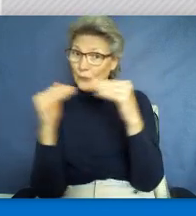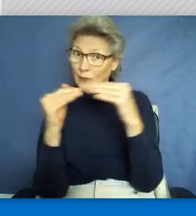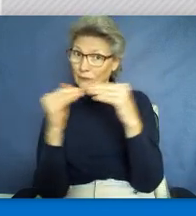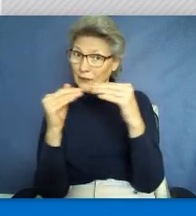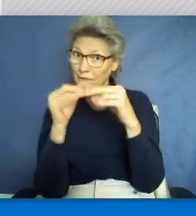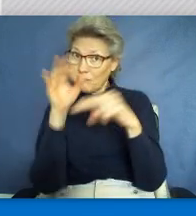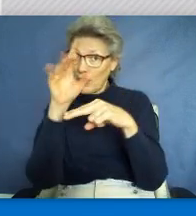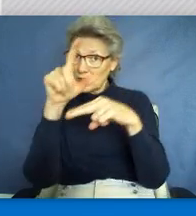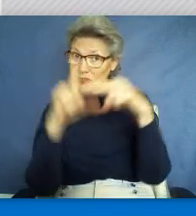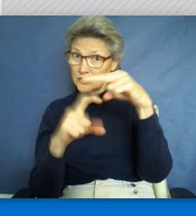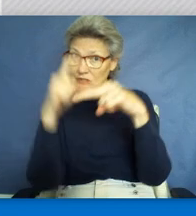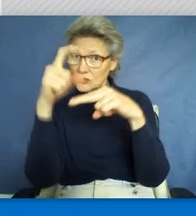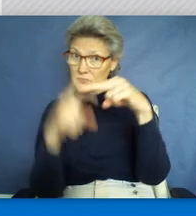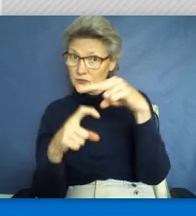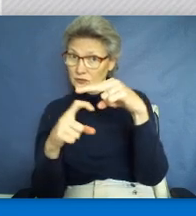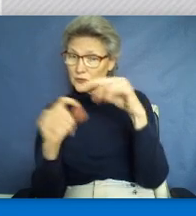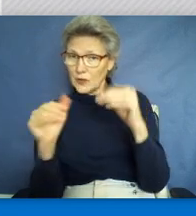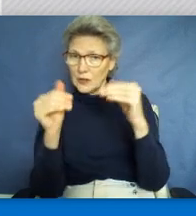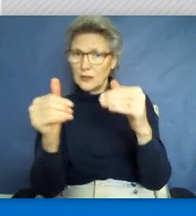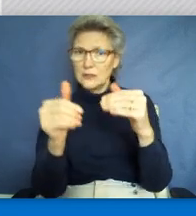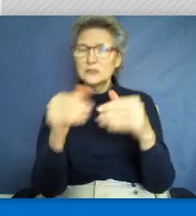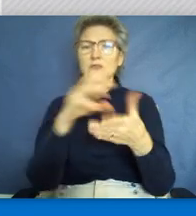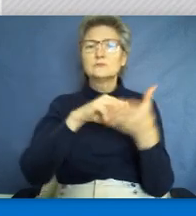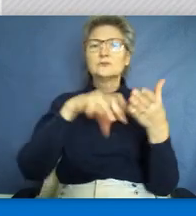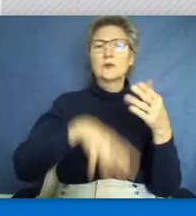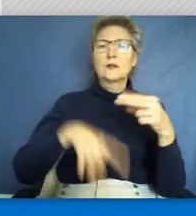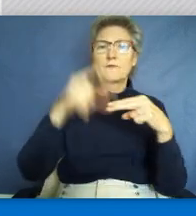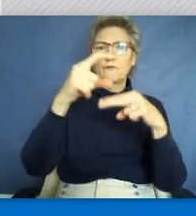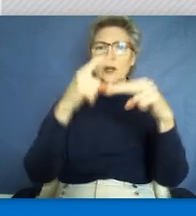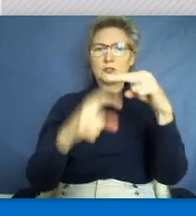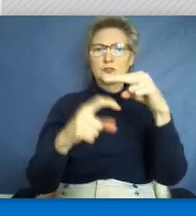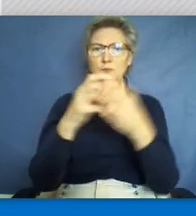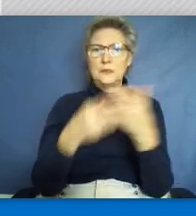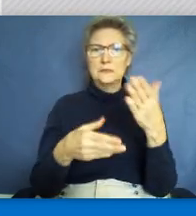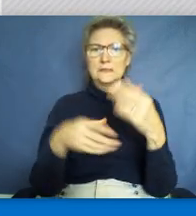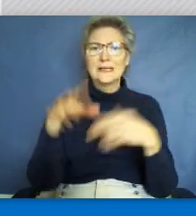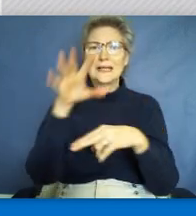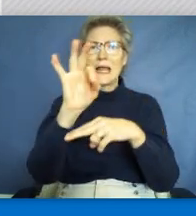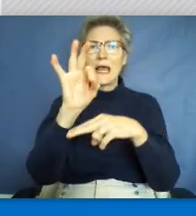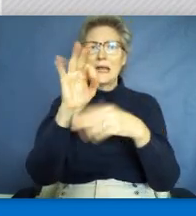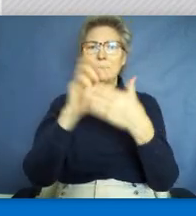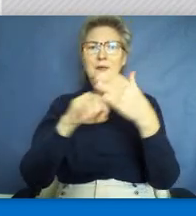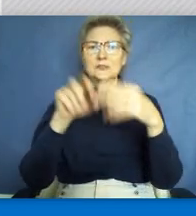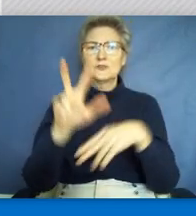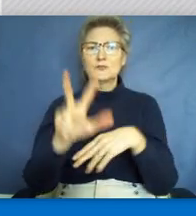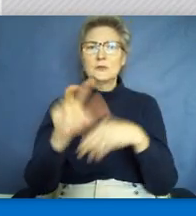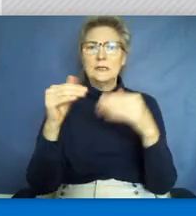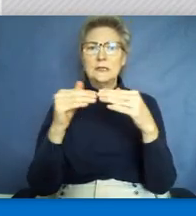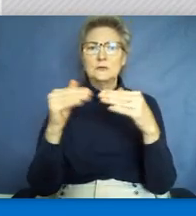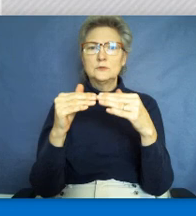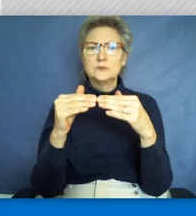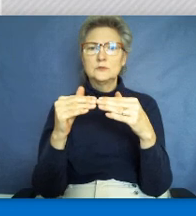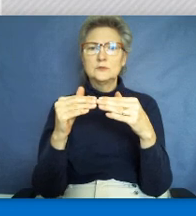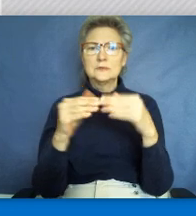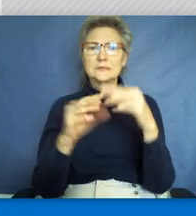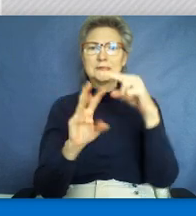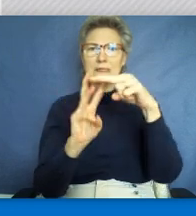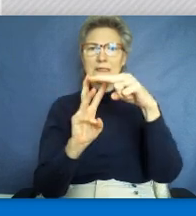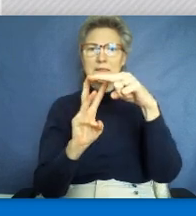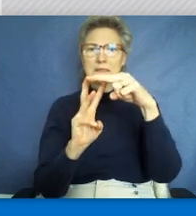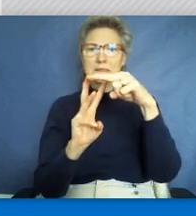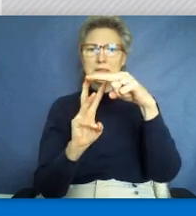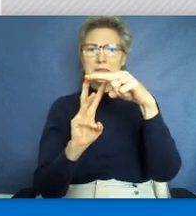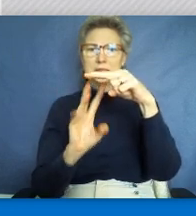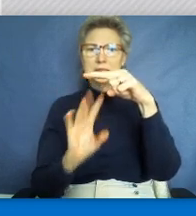All right, we are all set. Let's subtract our fractional pieces first. 9 minus 3 is 6. Good